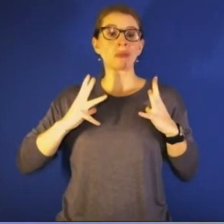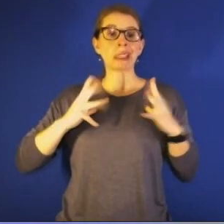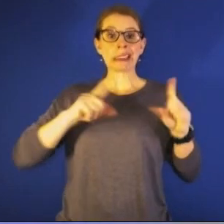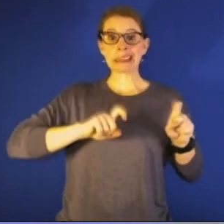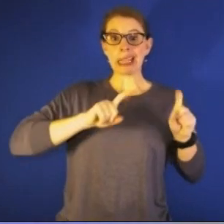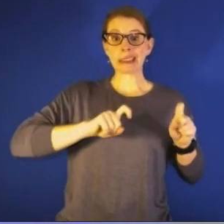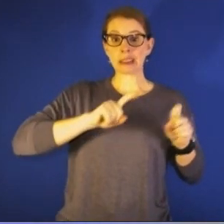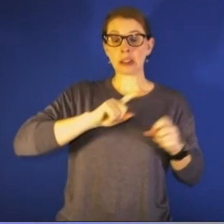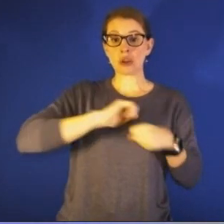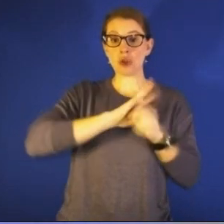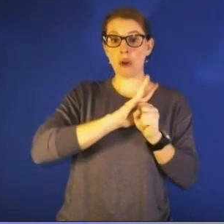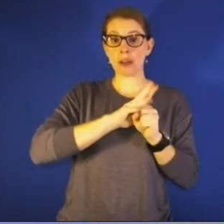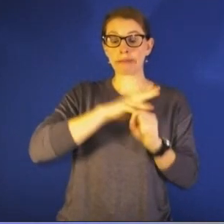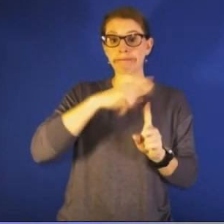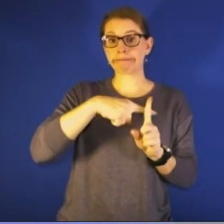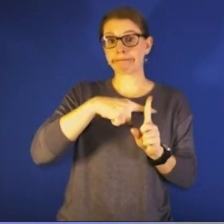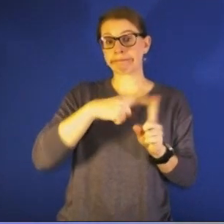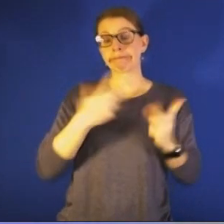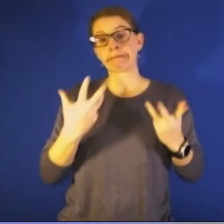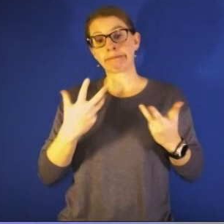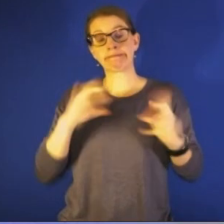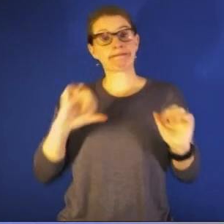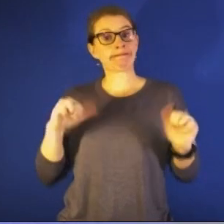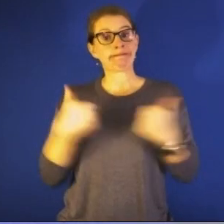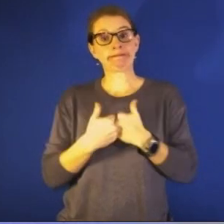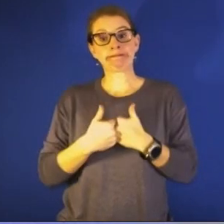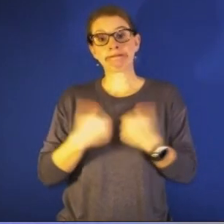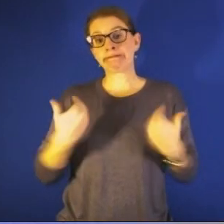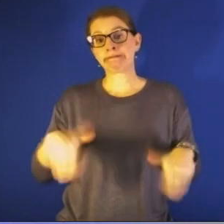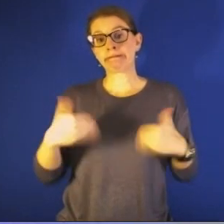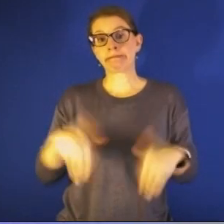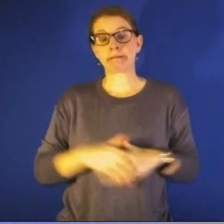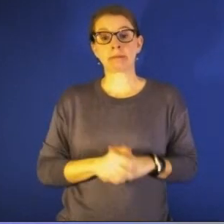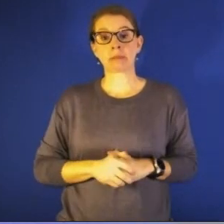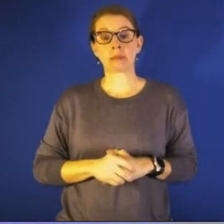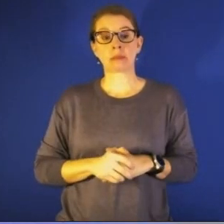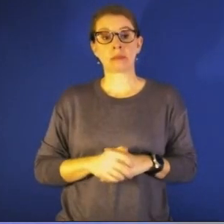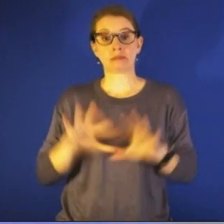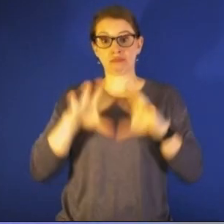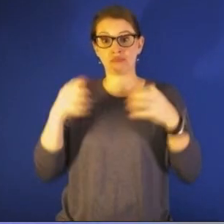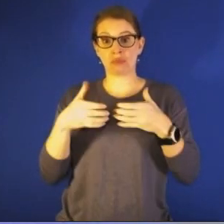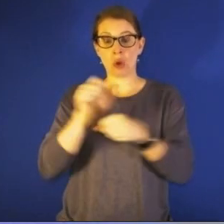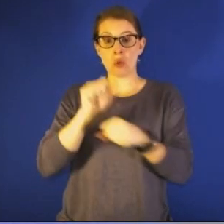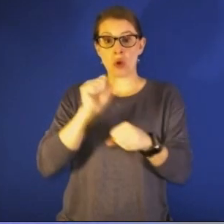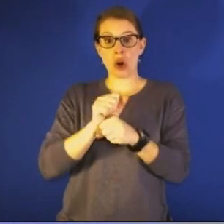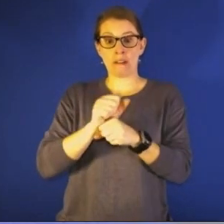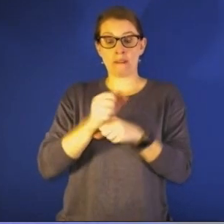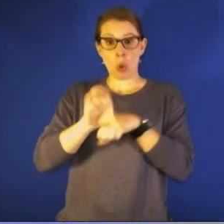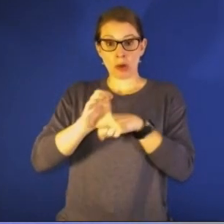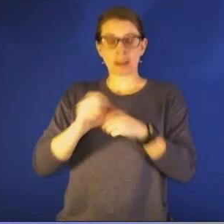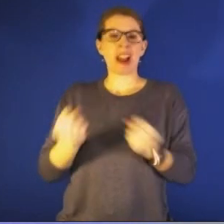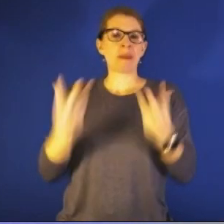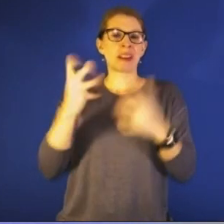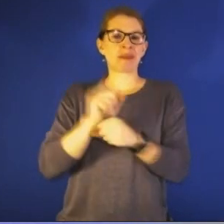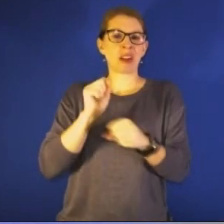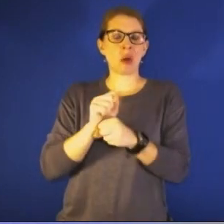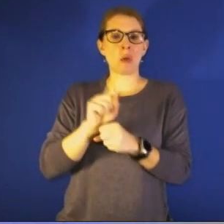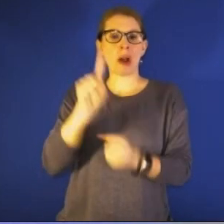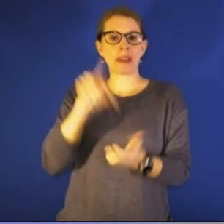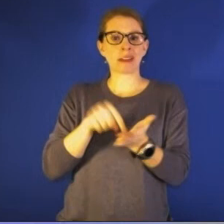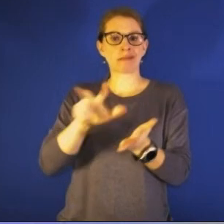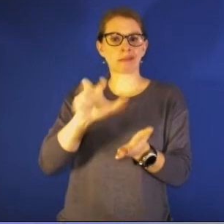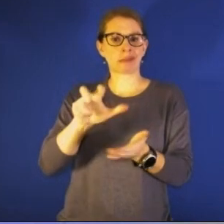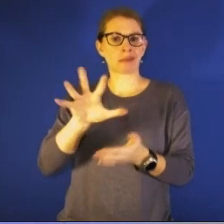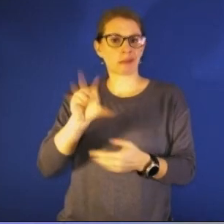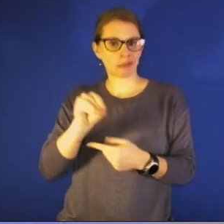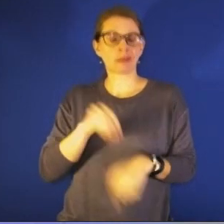and so that's a real challenge. And you know, our total workforce is about 13,500. Of those over